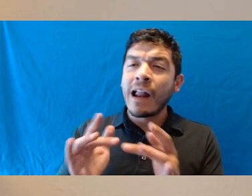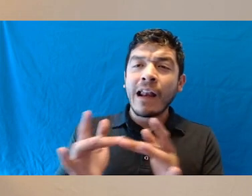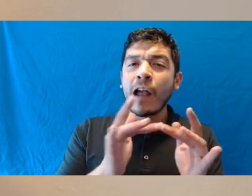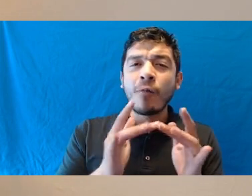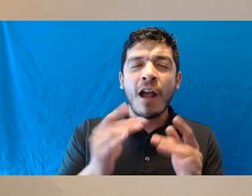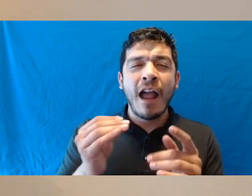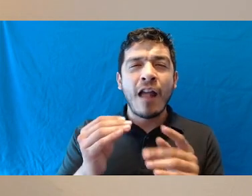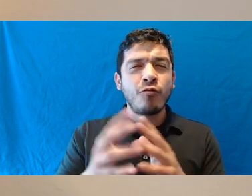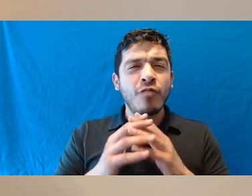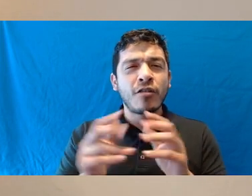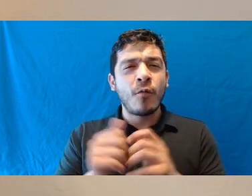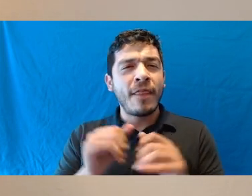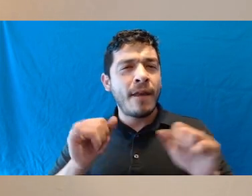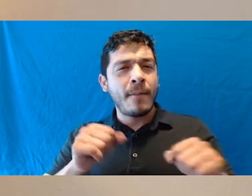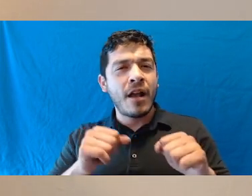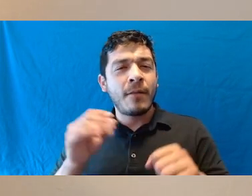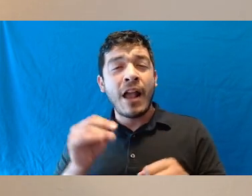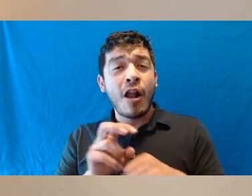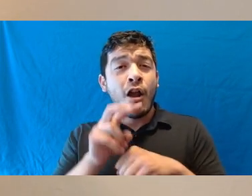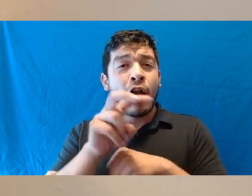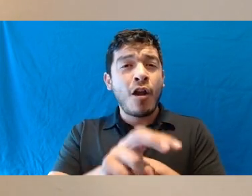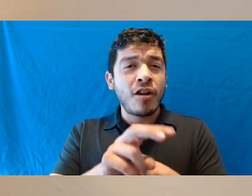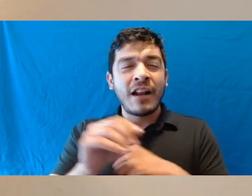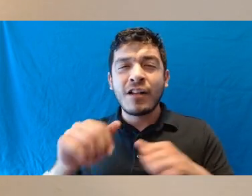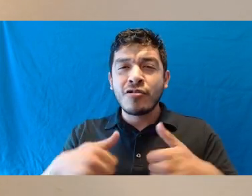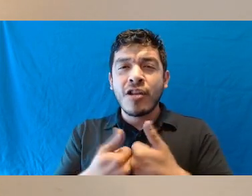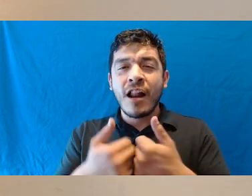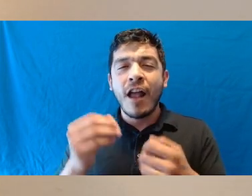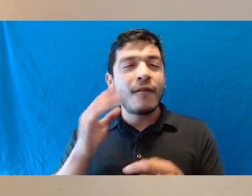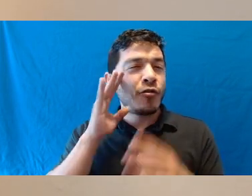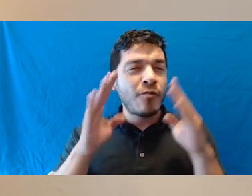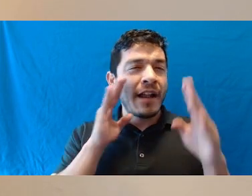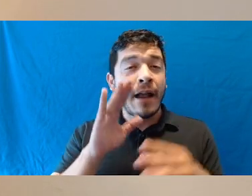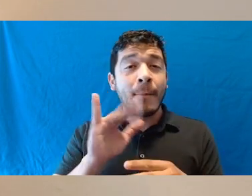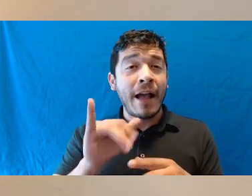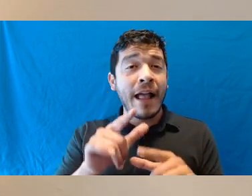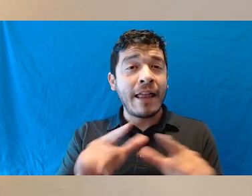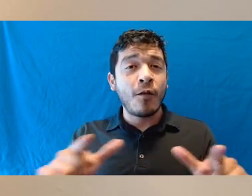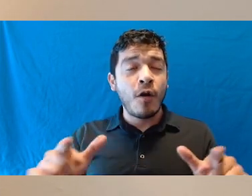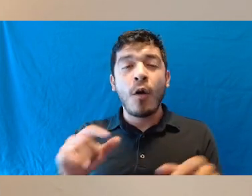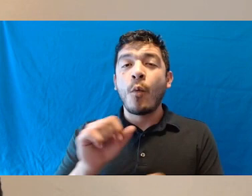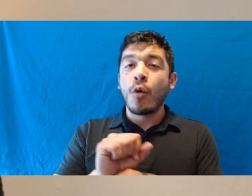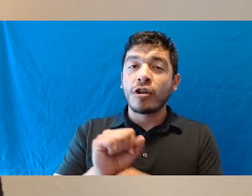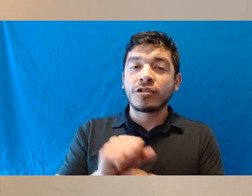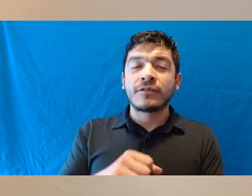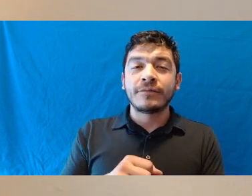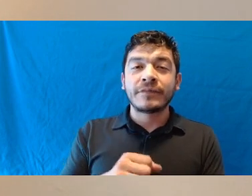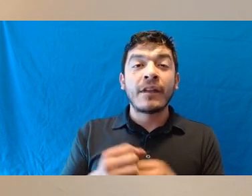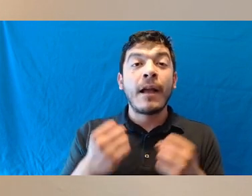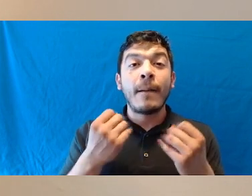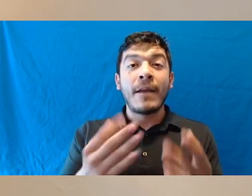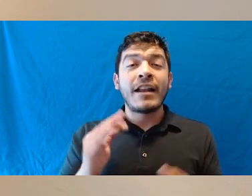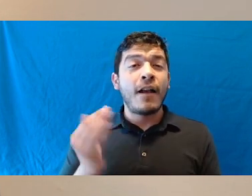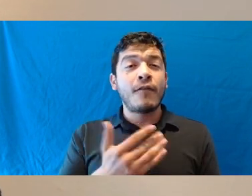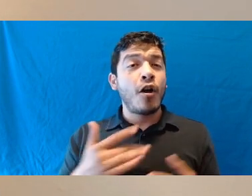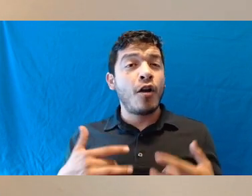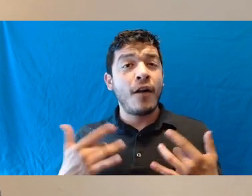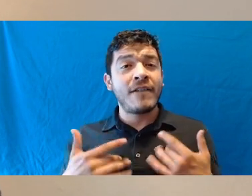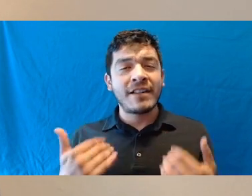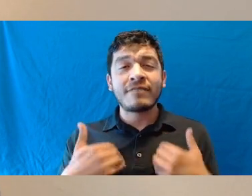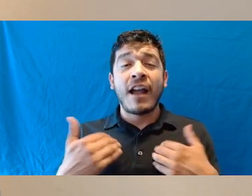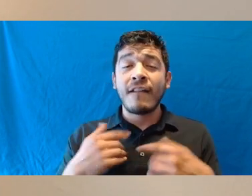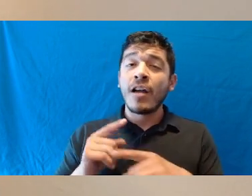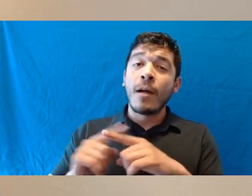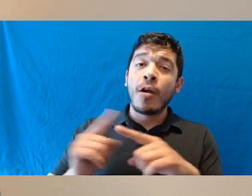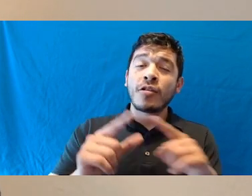creating bilingual and cross-cultural works. Many of our Latinx Theater Commons events have had multilingual components, but we have